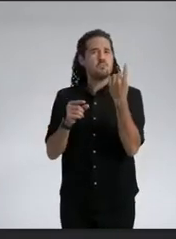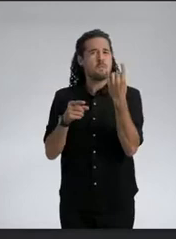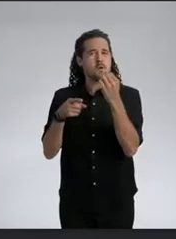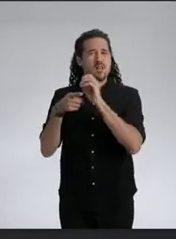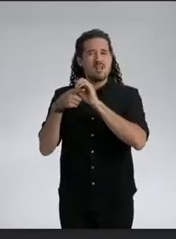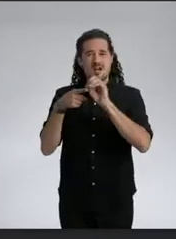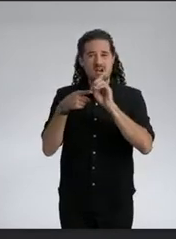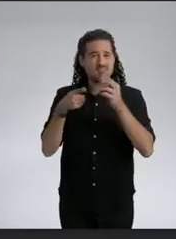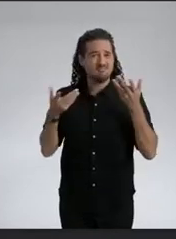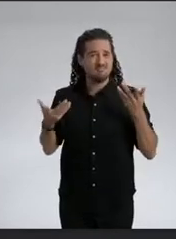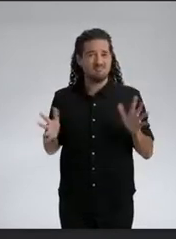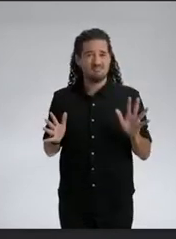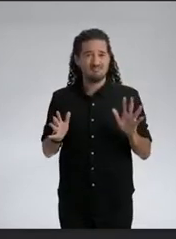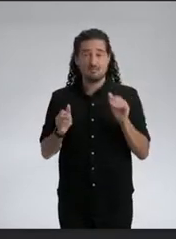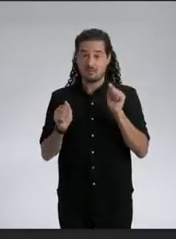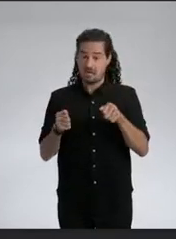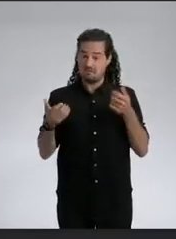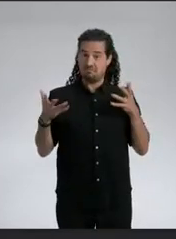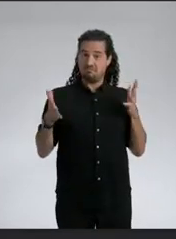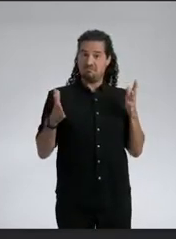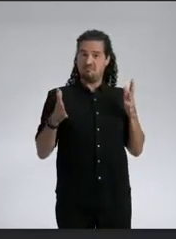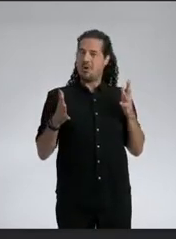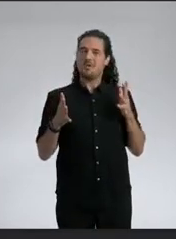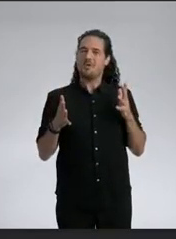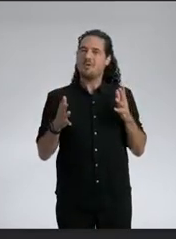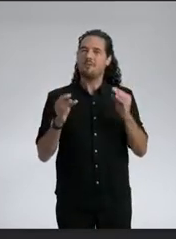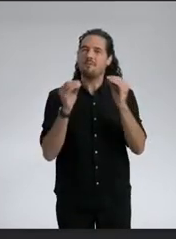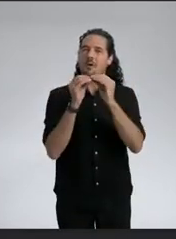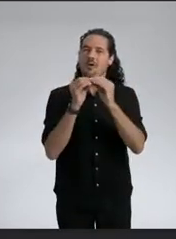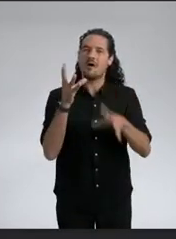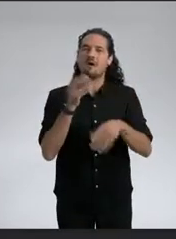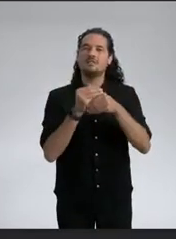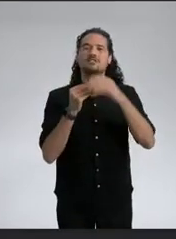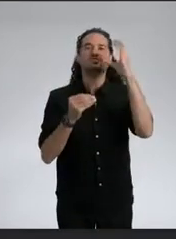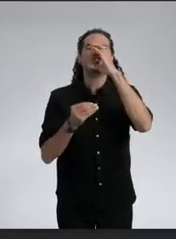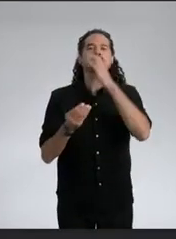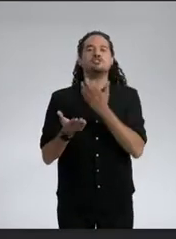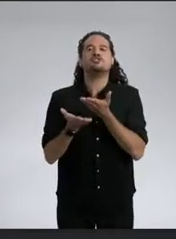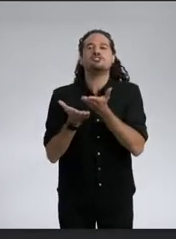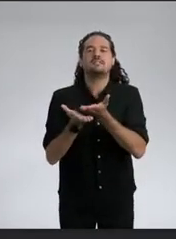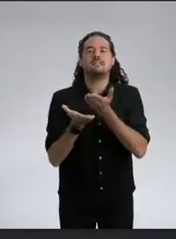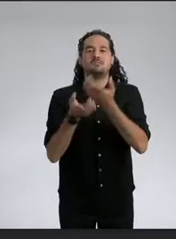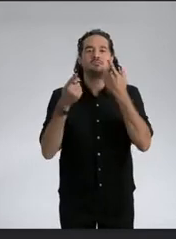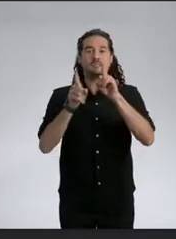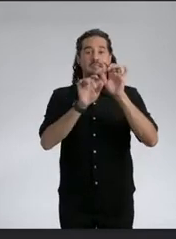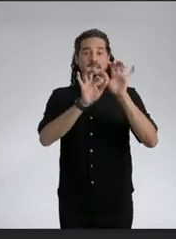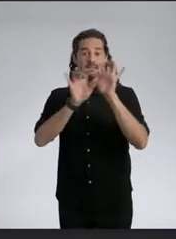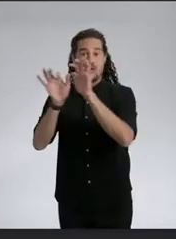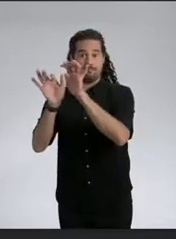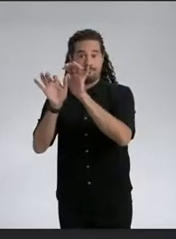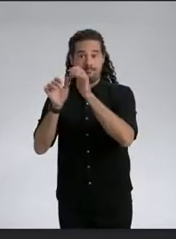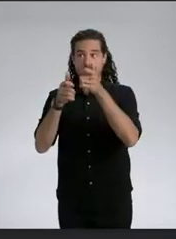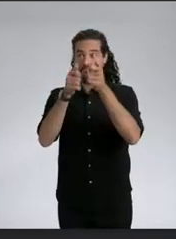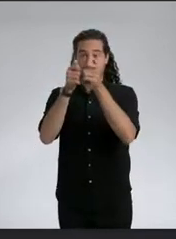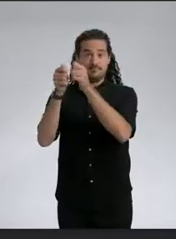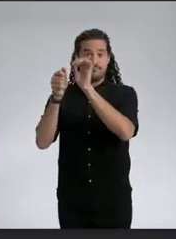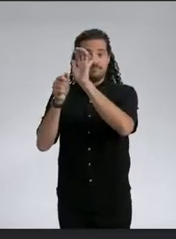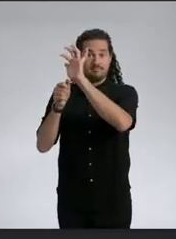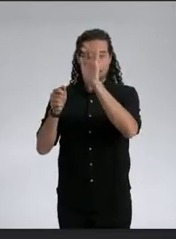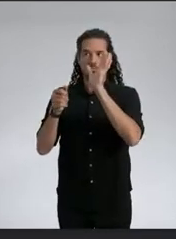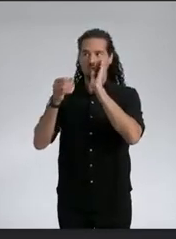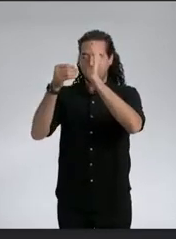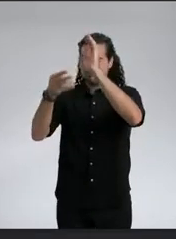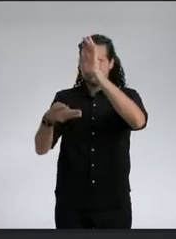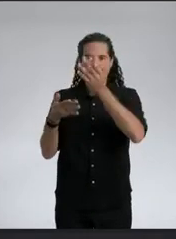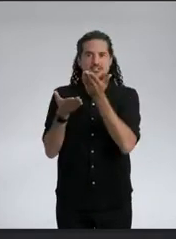could stop there, but let's add some search suggestions as well, which will be shown while we're typing. Now let's test it right here